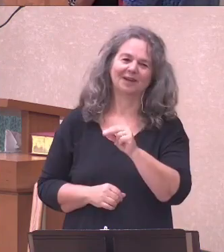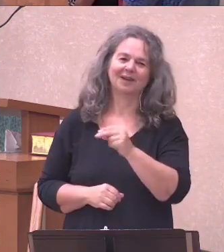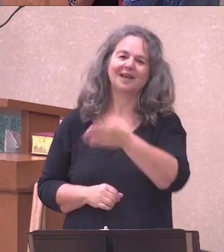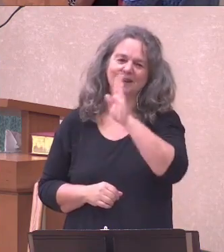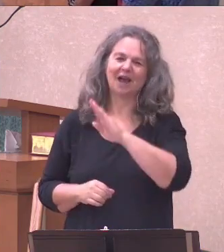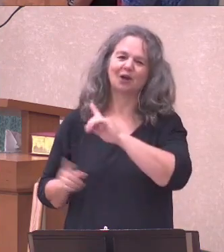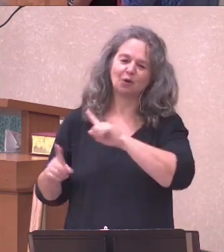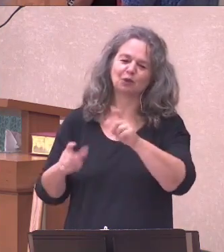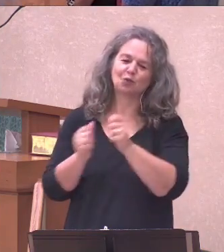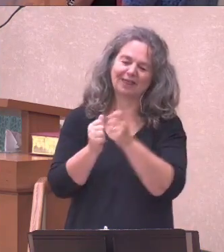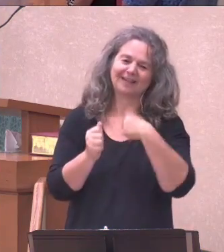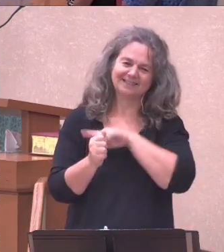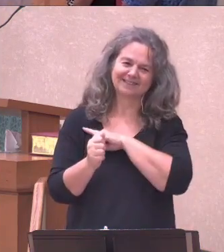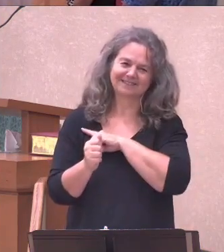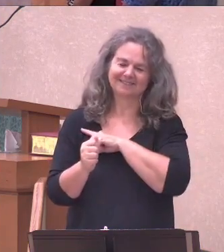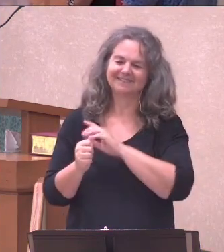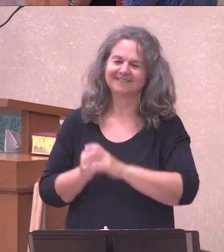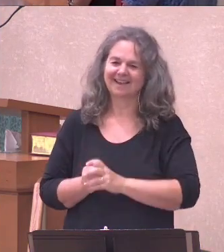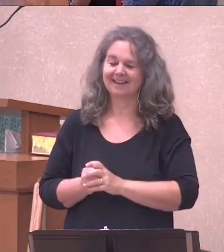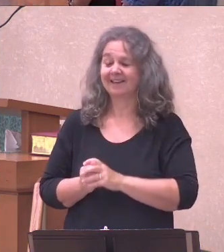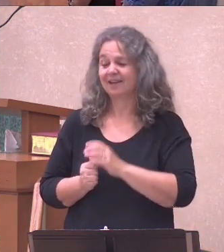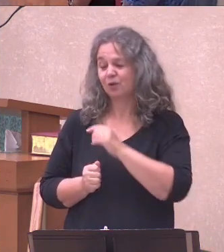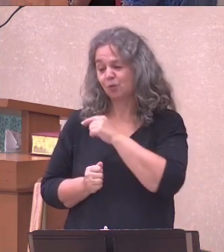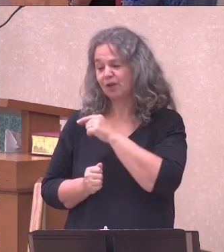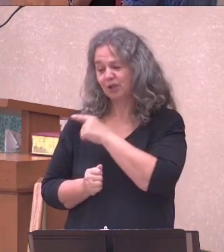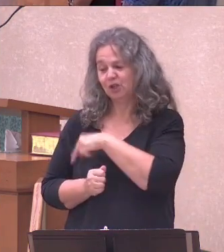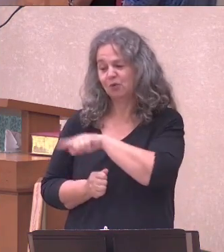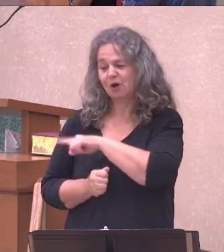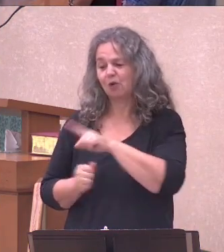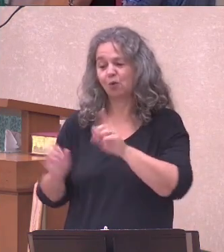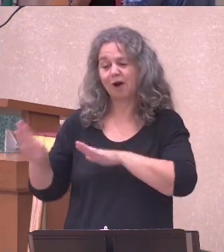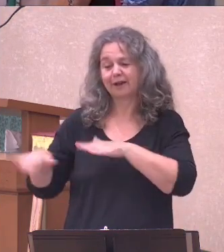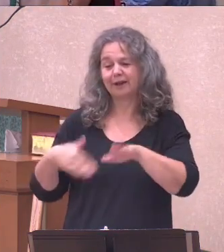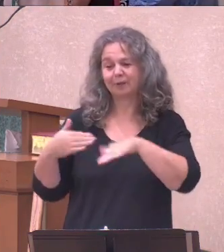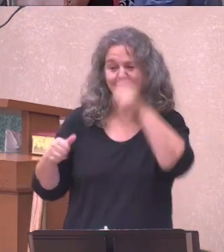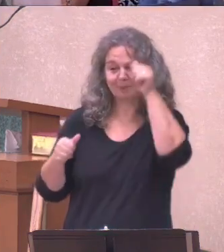as you, whenever, next time you're out walking, remember God's walking with you. All right? Thank you. You can go back and